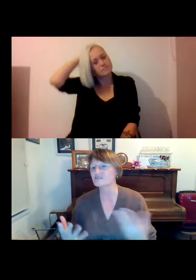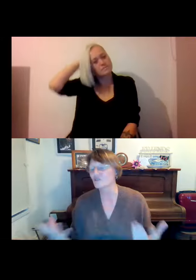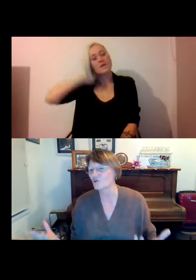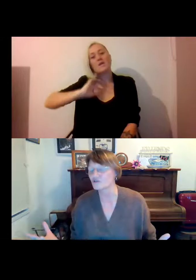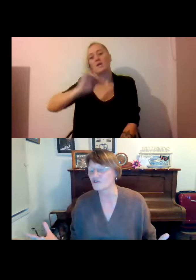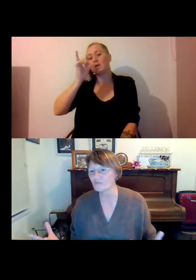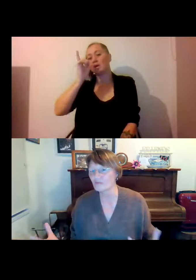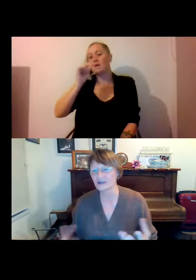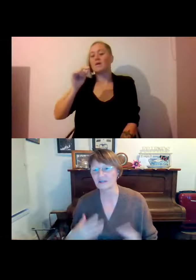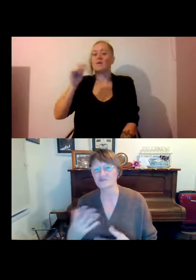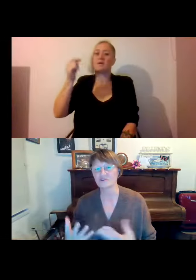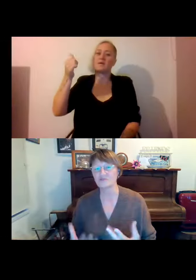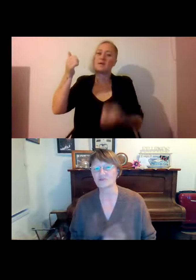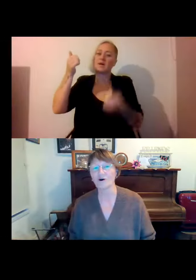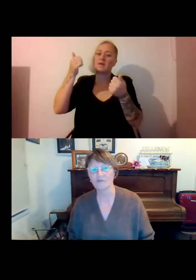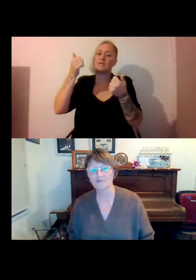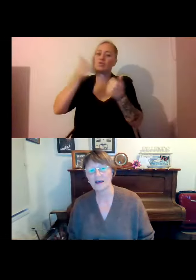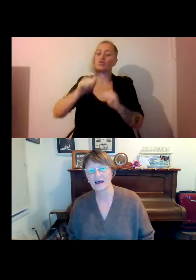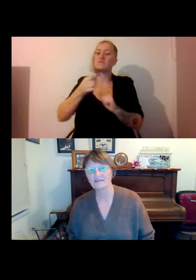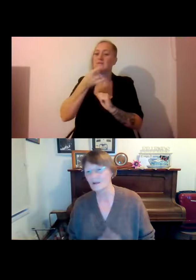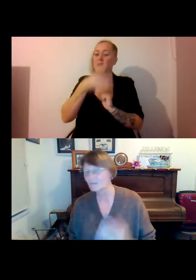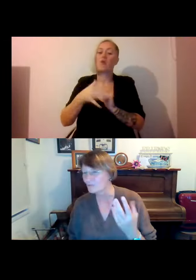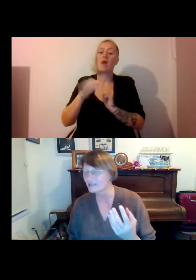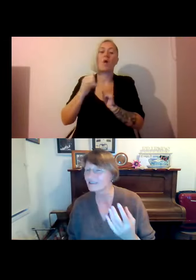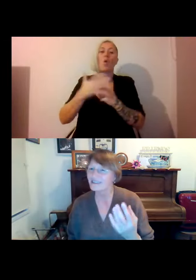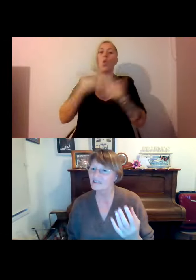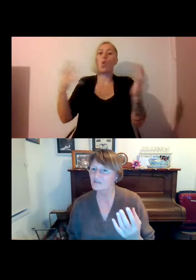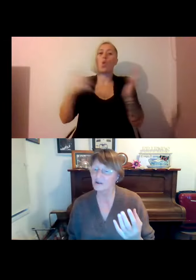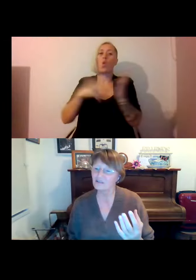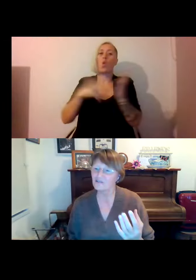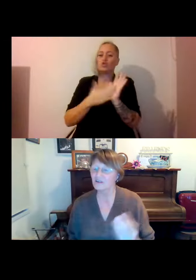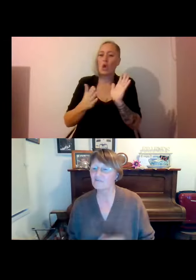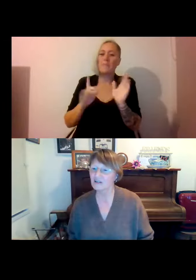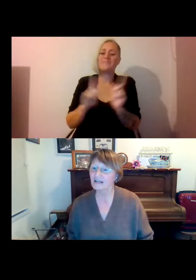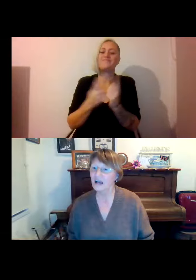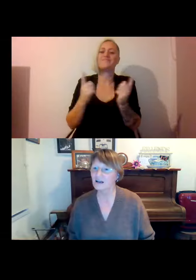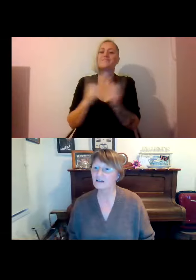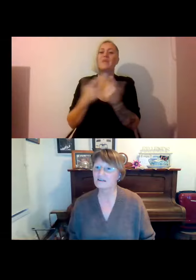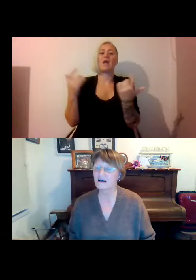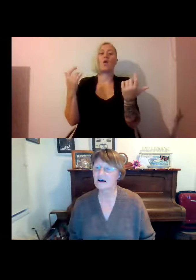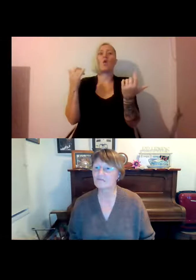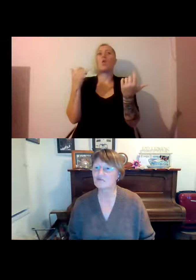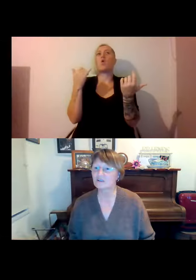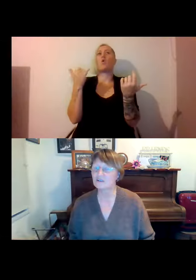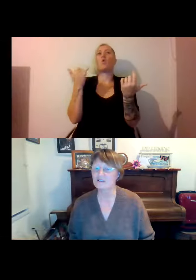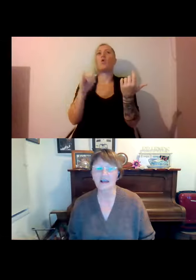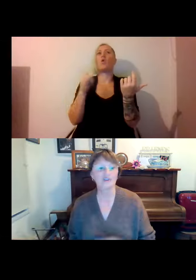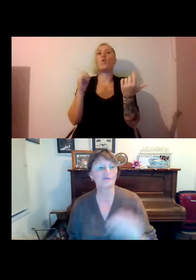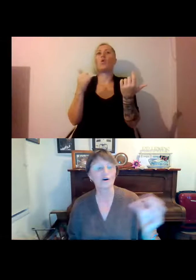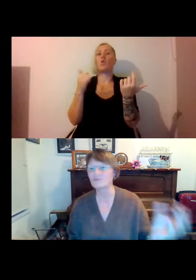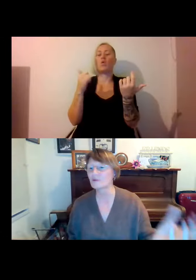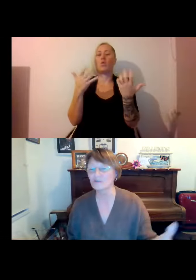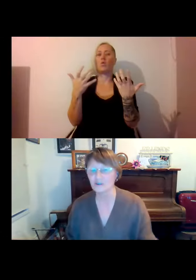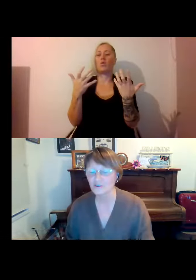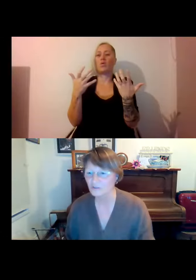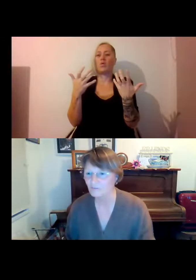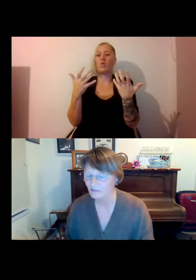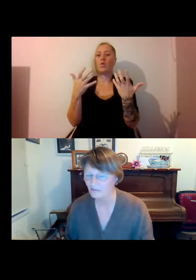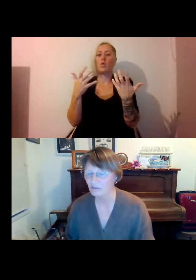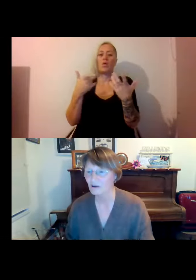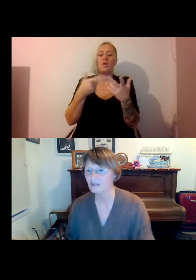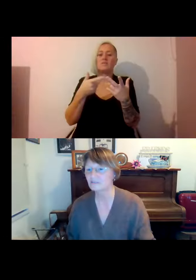or as a long-term thing in terms of supplementing their speech. If they're really hard to understand, or only people that